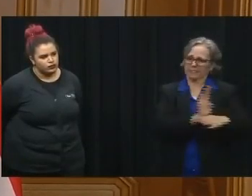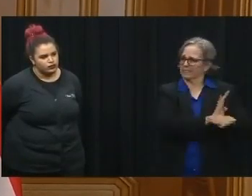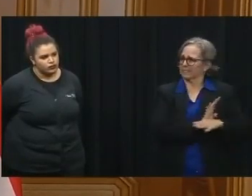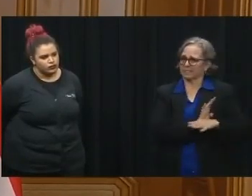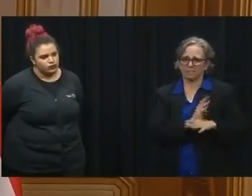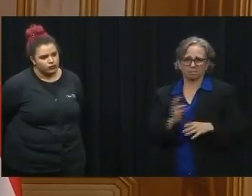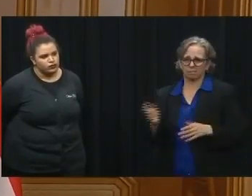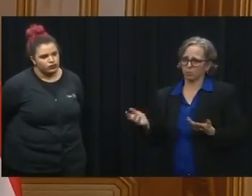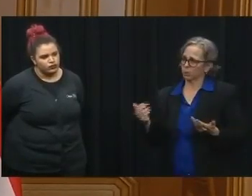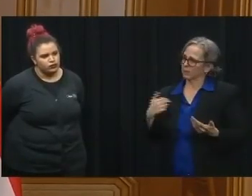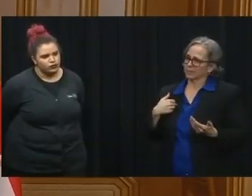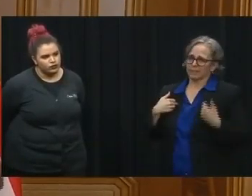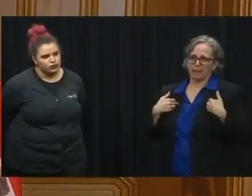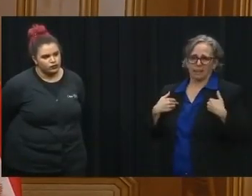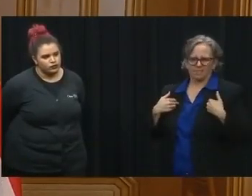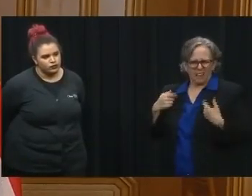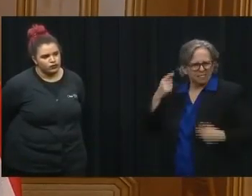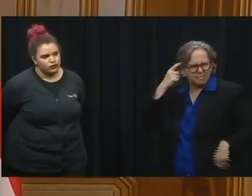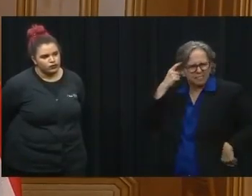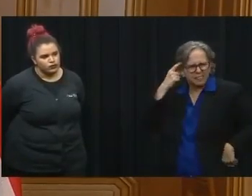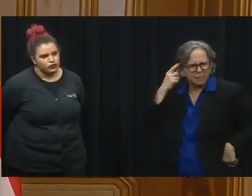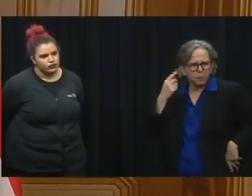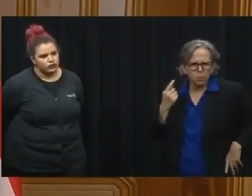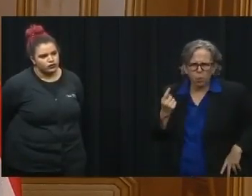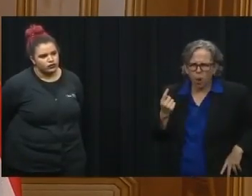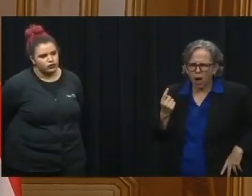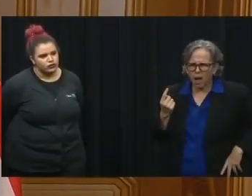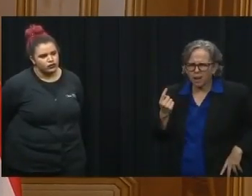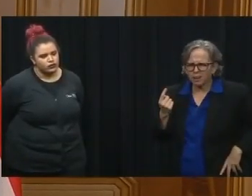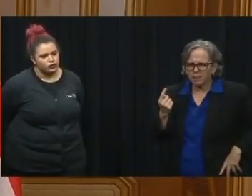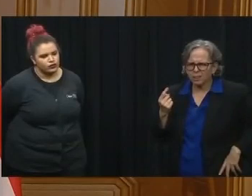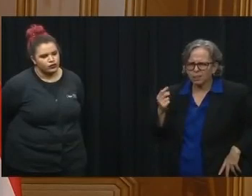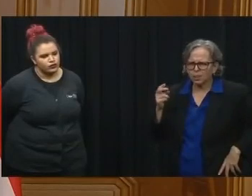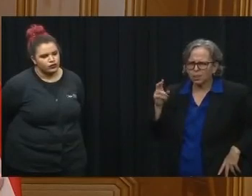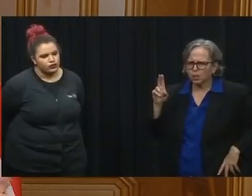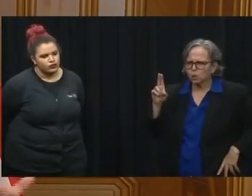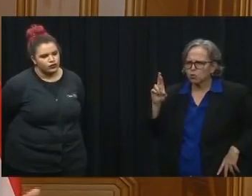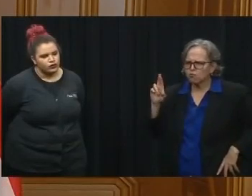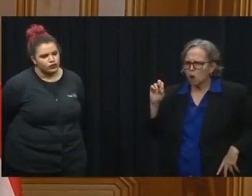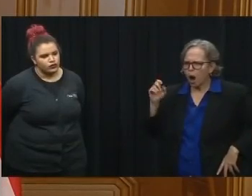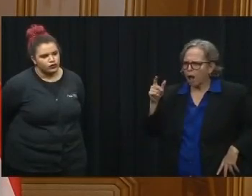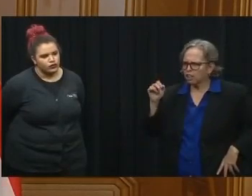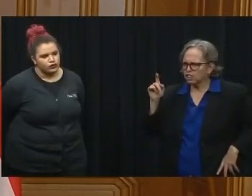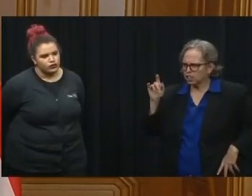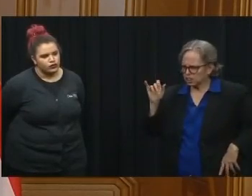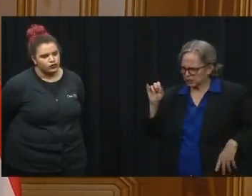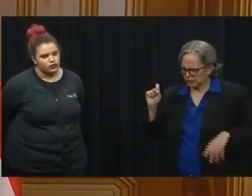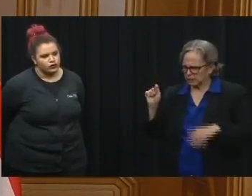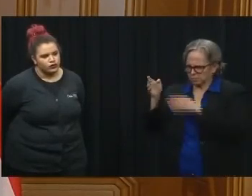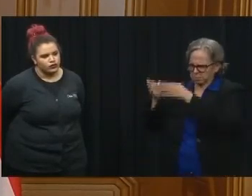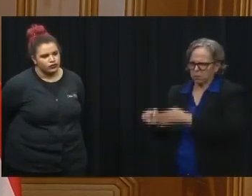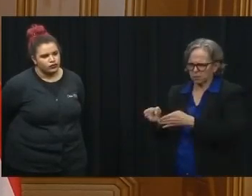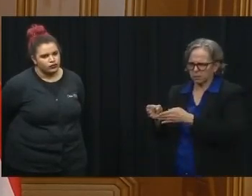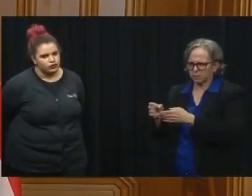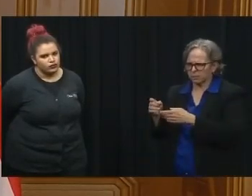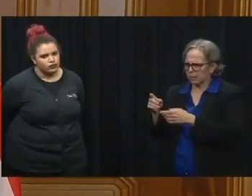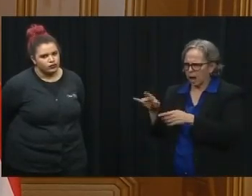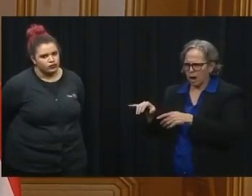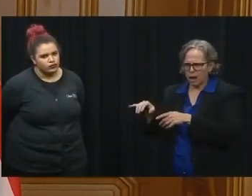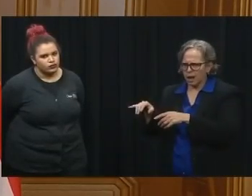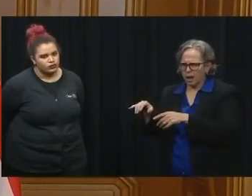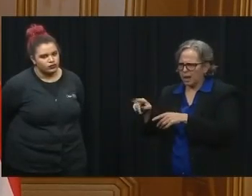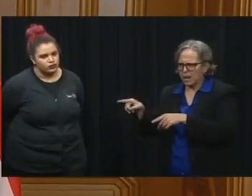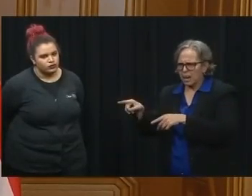that I think one urologist was violating it. There's an investigation ongoing there. There's an investigation ongoing